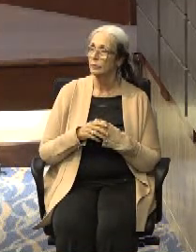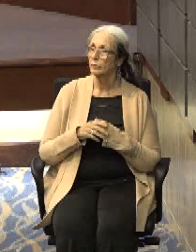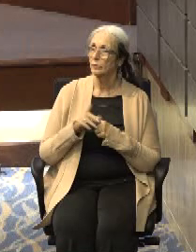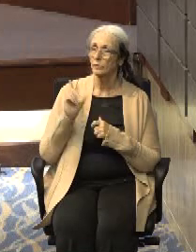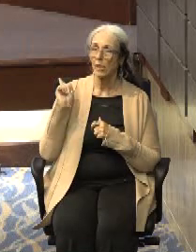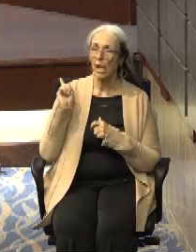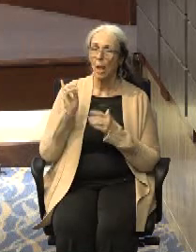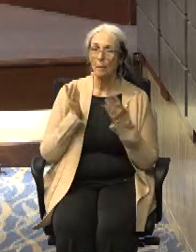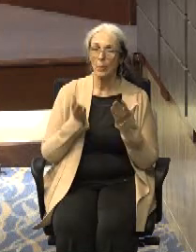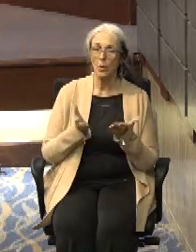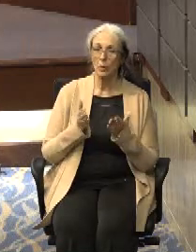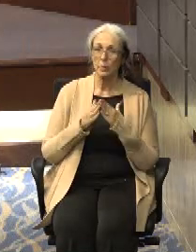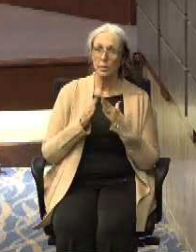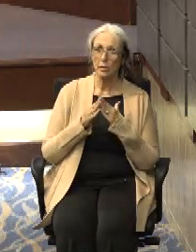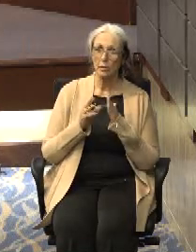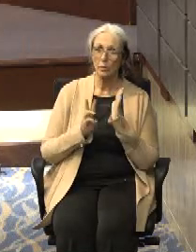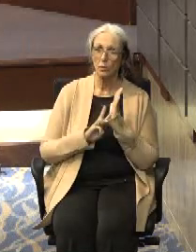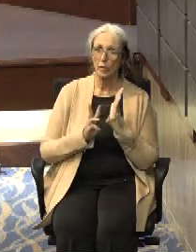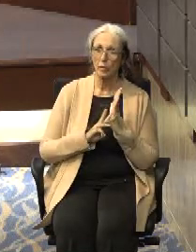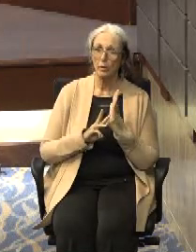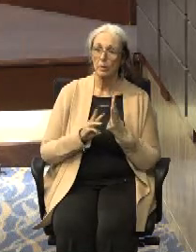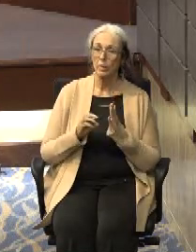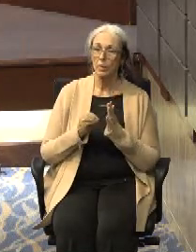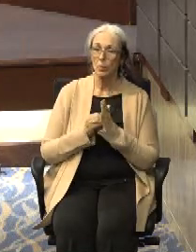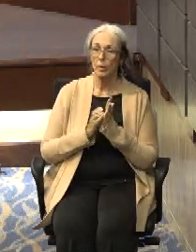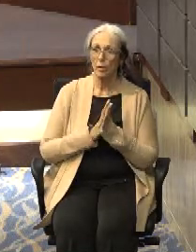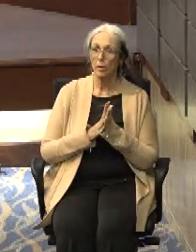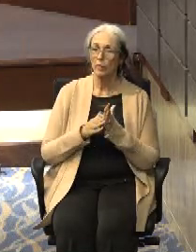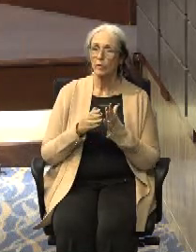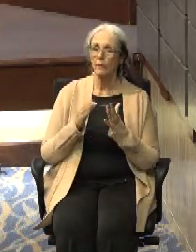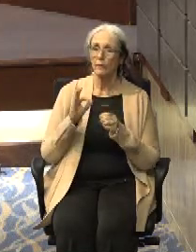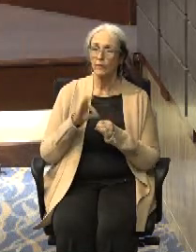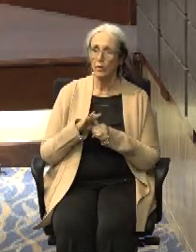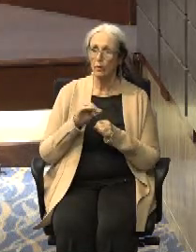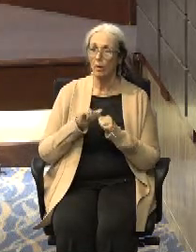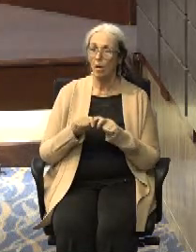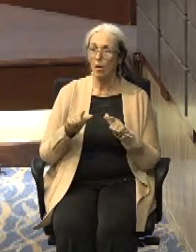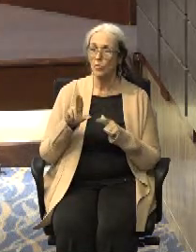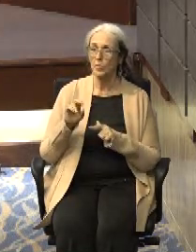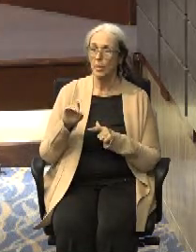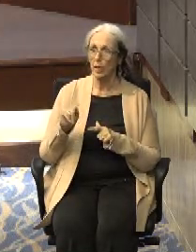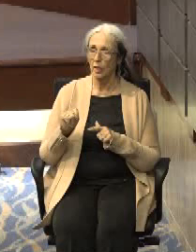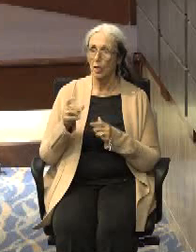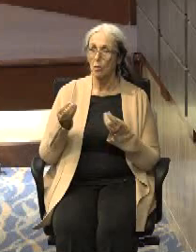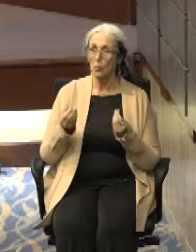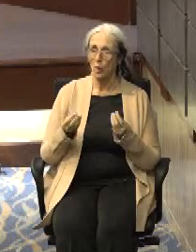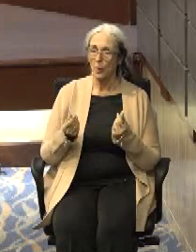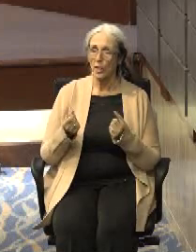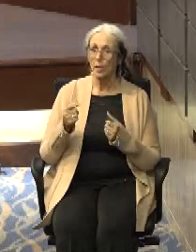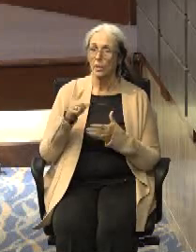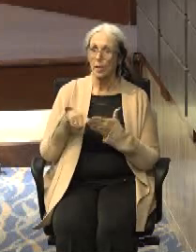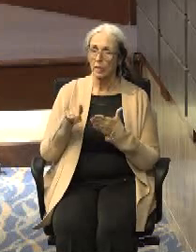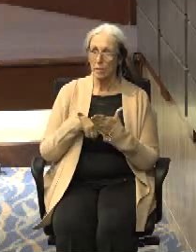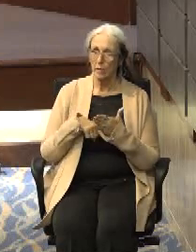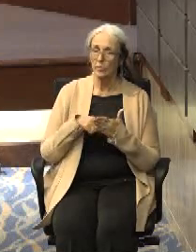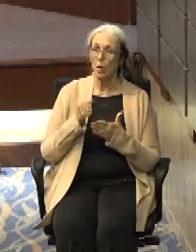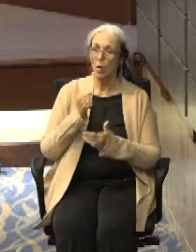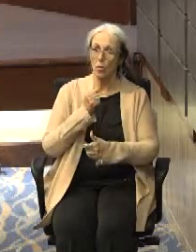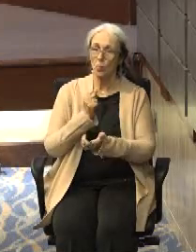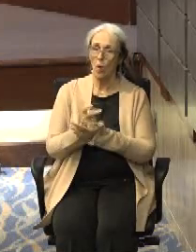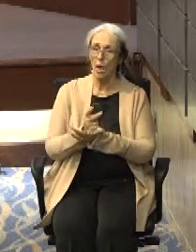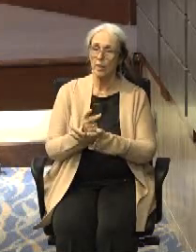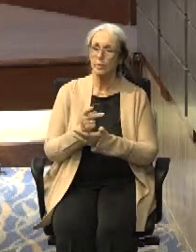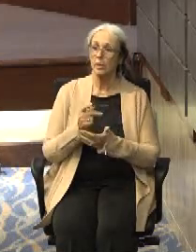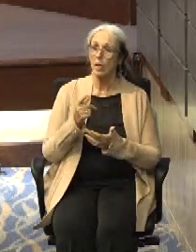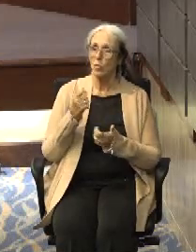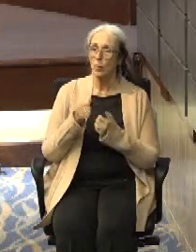I move that the City of Waco, by one record, vote applying to all units of property to be condemned, authorize the acquisition, include the use